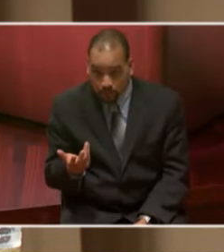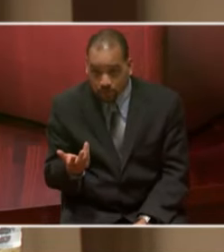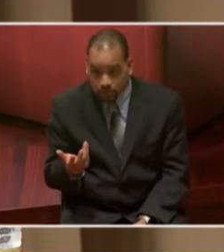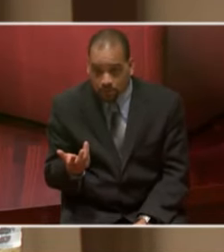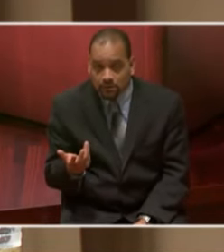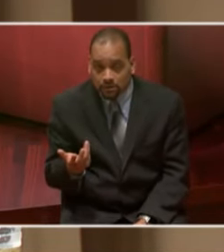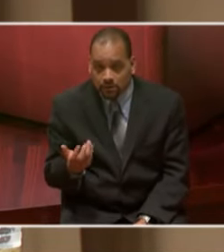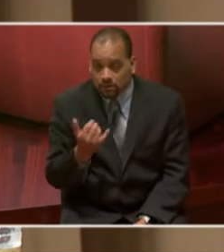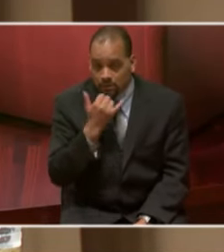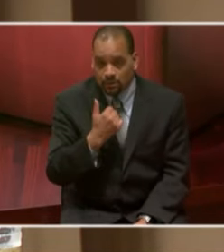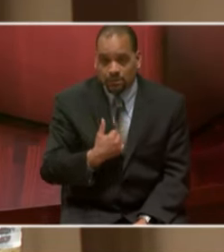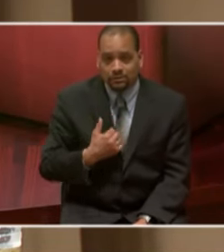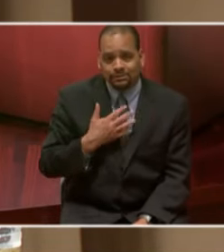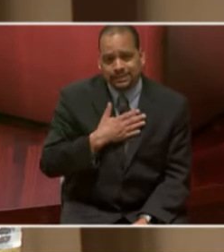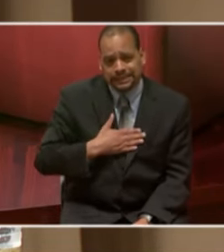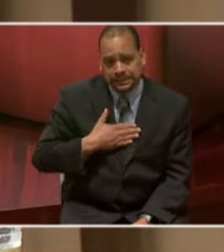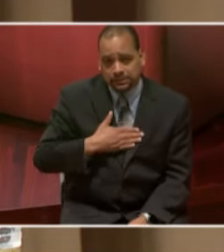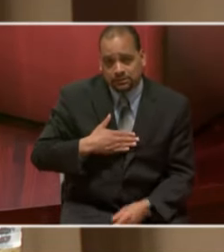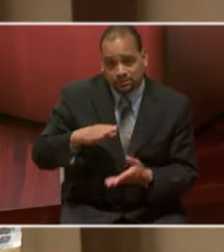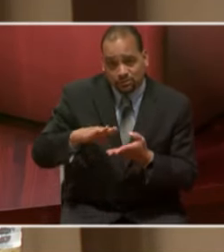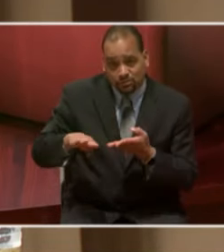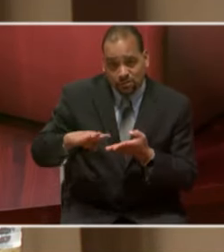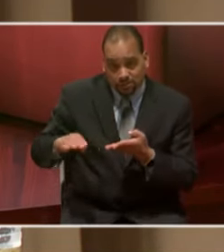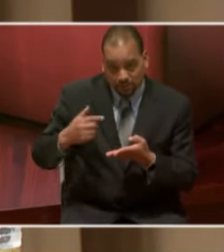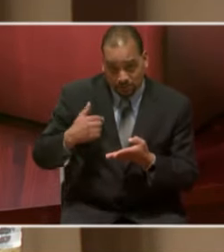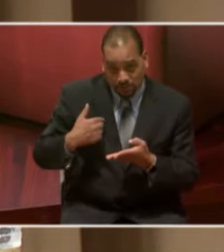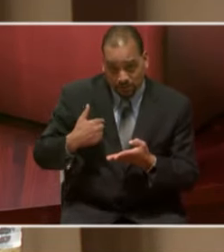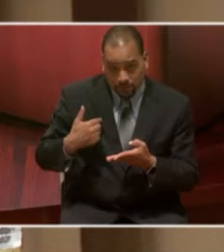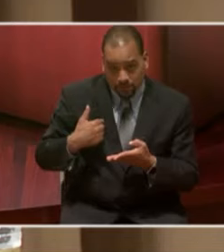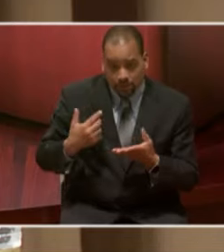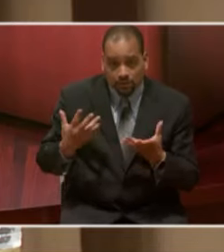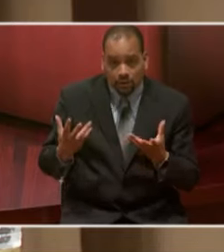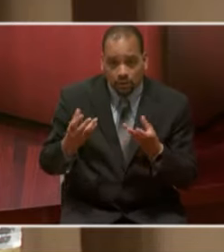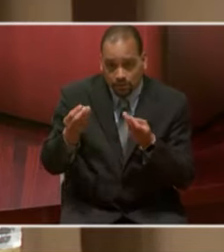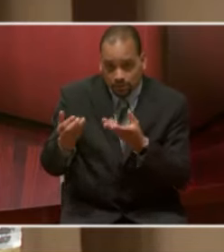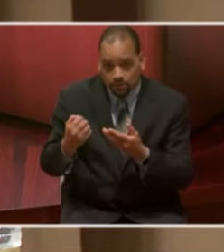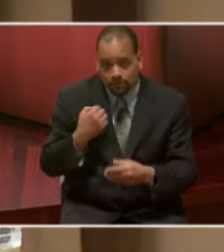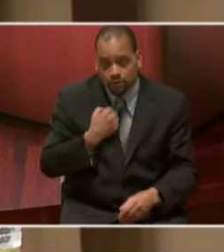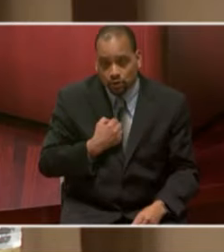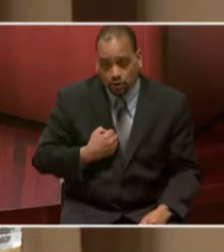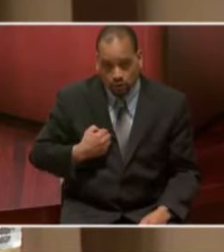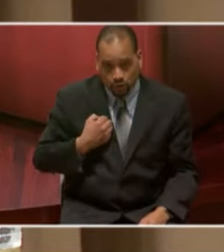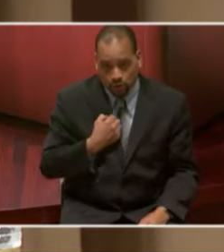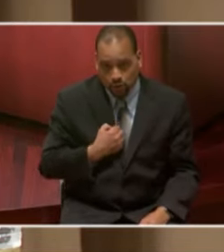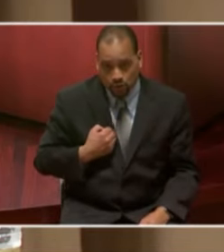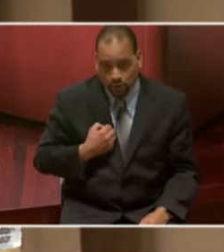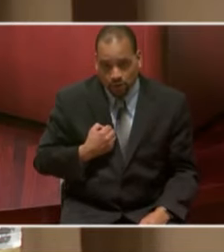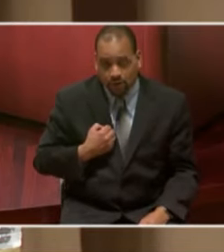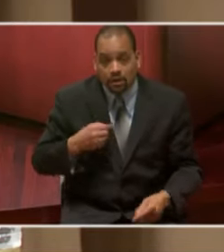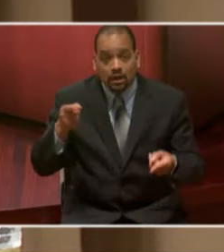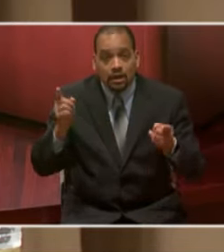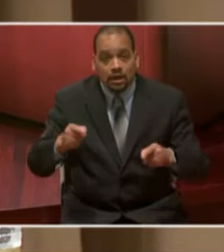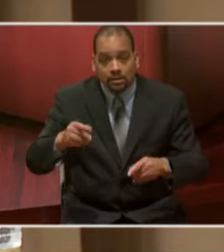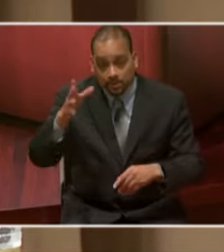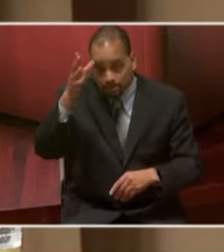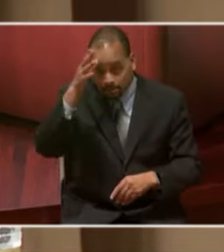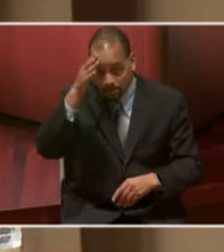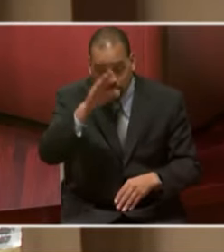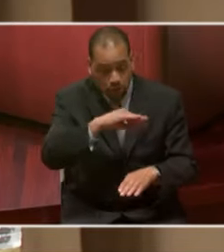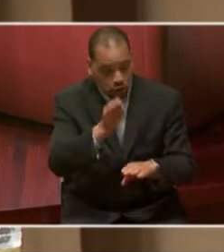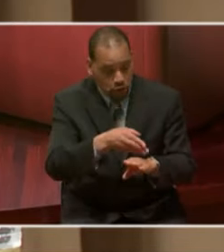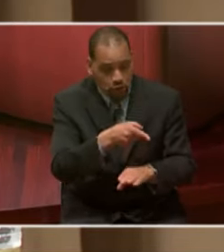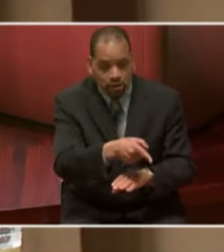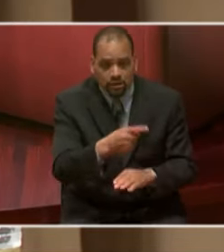Could I get you to take us back to that day, March 7, 1965, the Edmund Pettus Bridge in Selma?